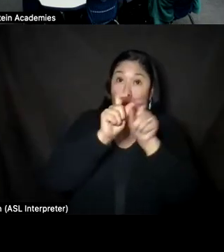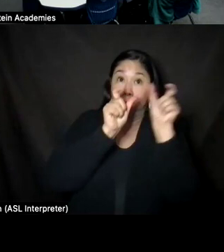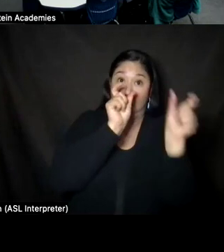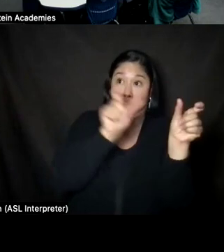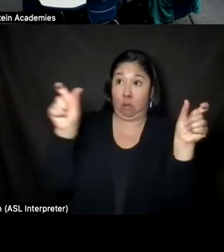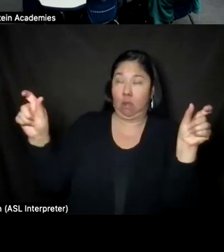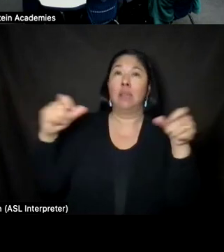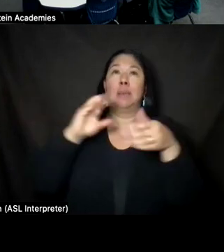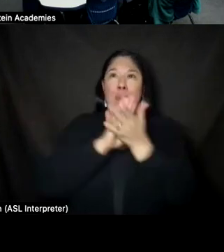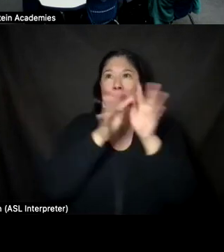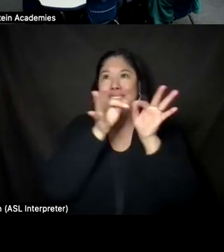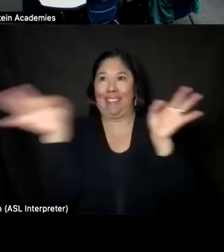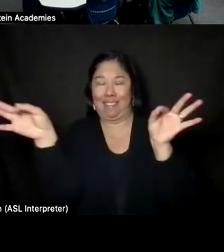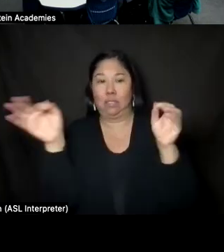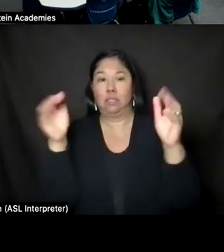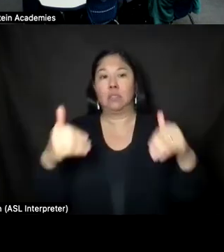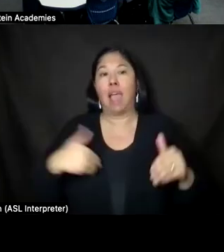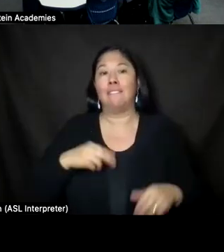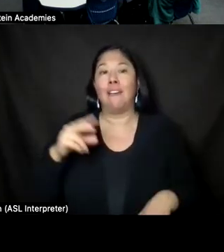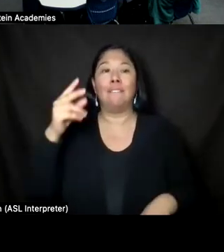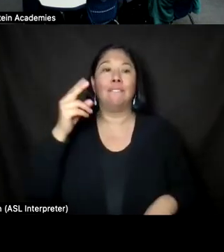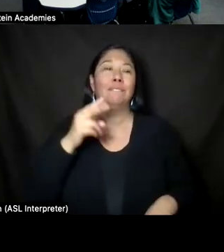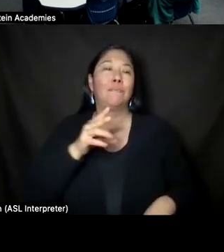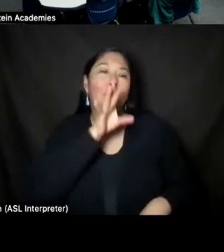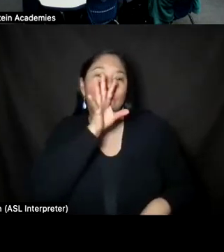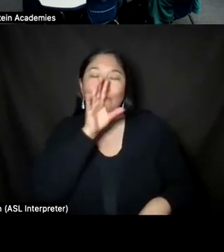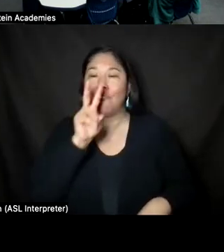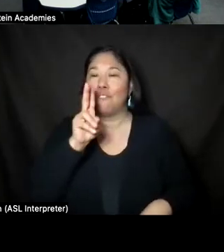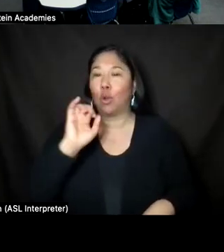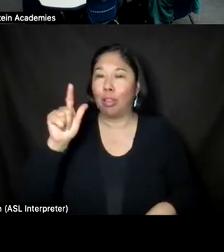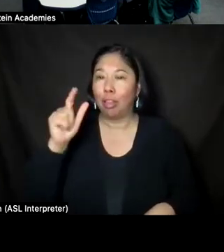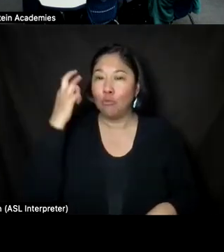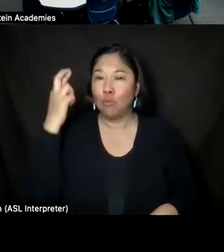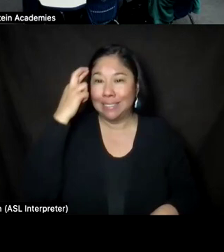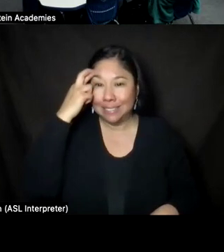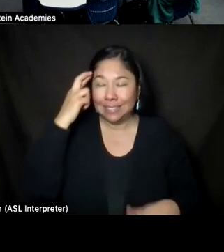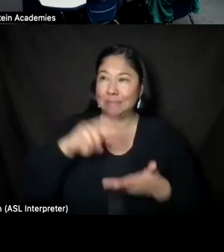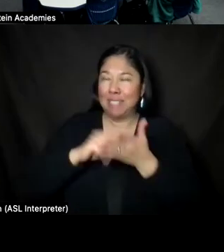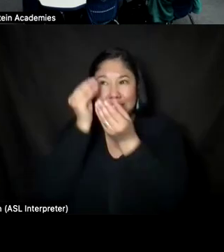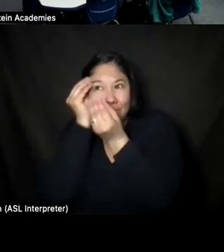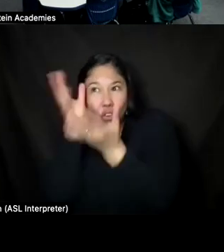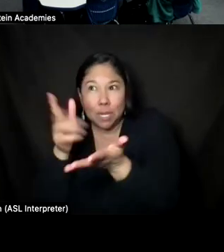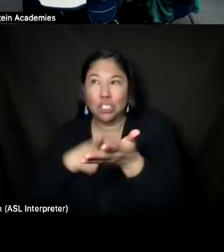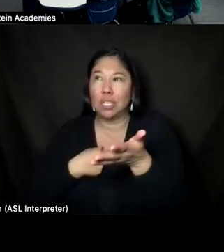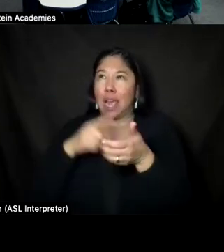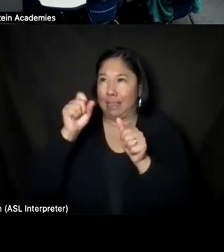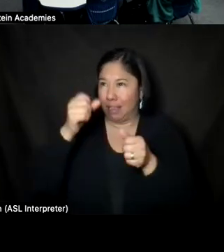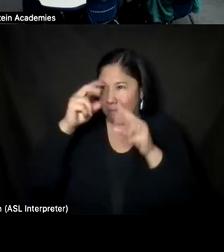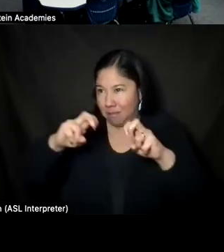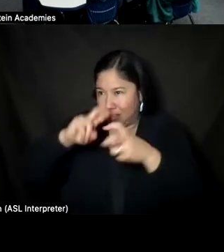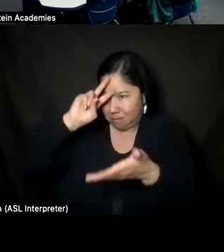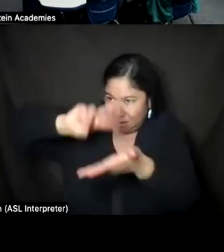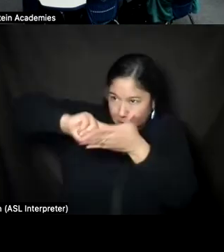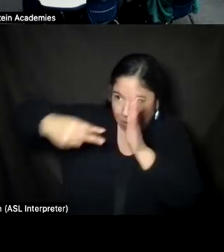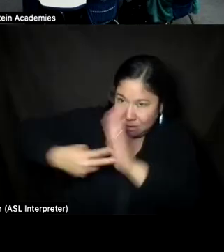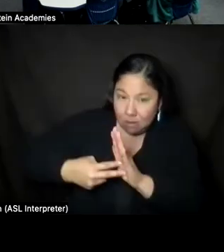There's verbal reasoning, so being able to inference and make deductions based on information. And there's literacy knowledge,